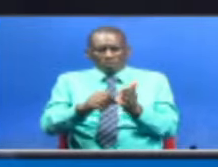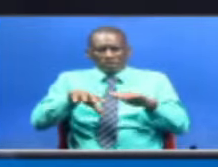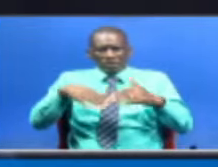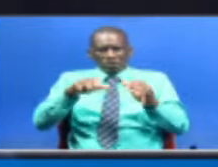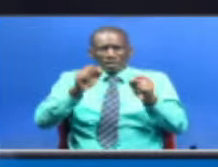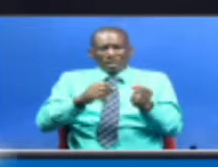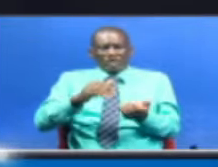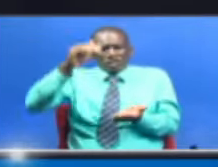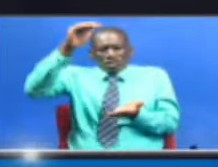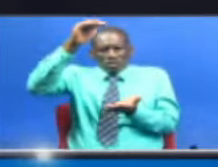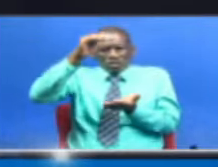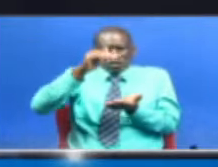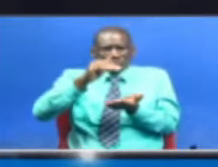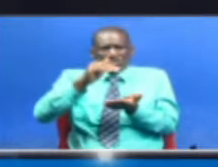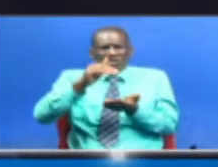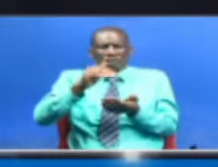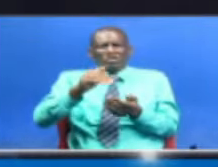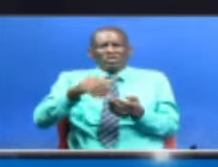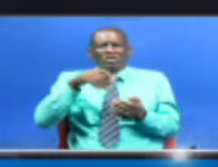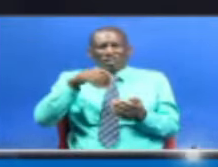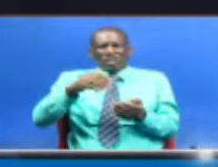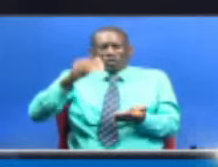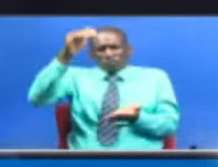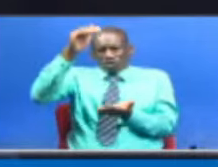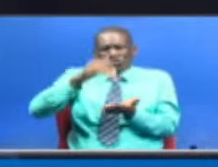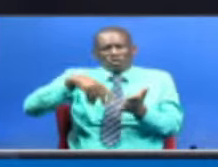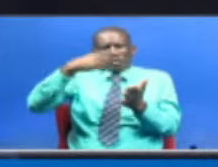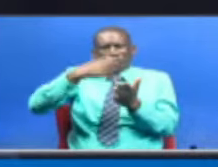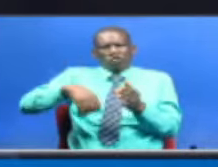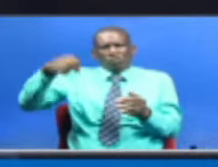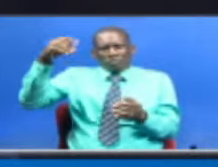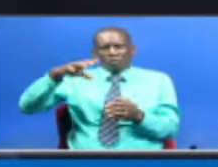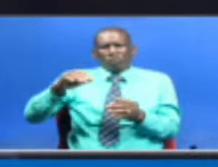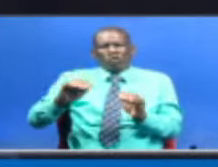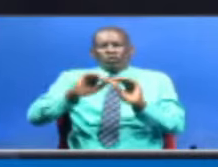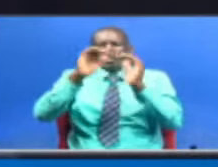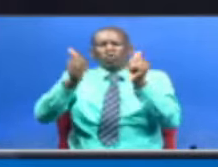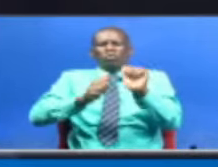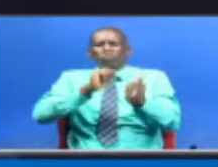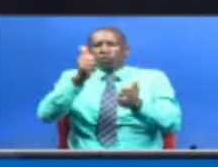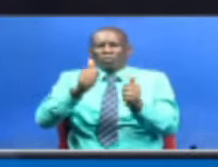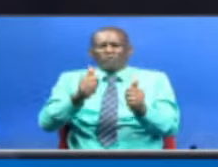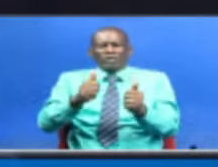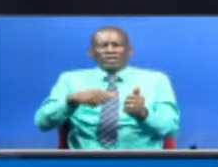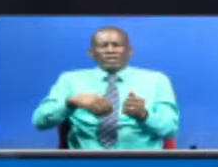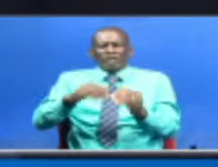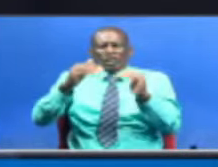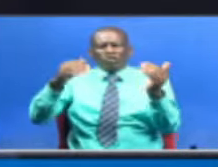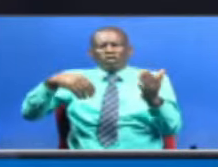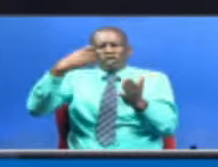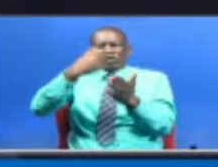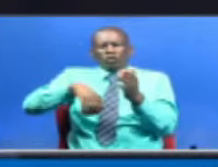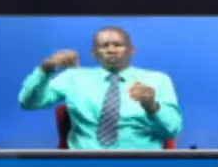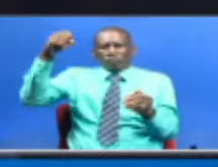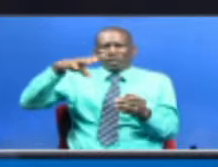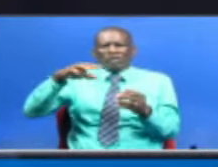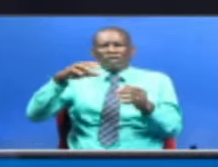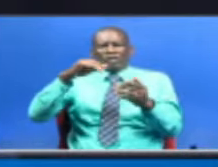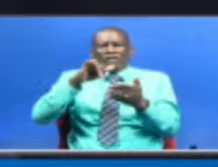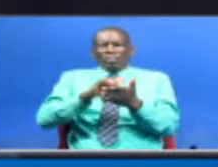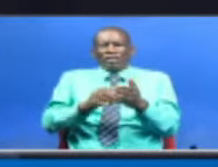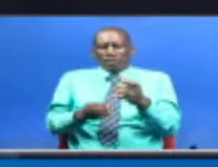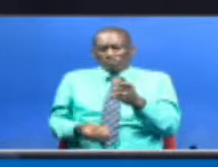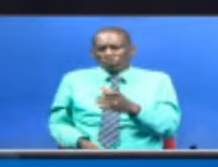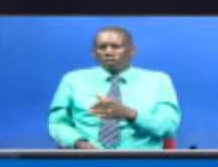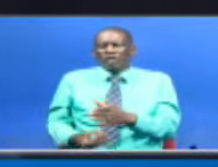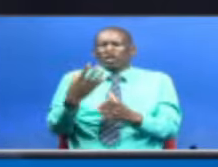bring that down to a globally competitive level, the cost of energy, so that the output that the manufacturer